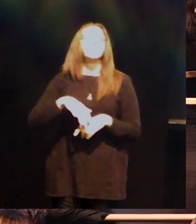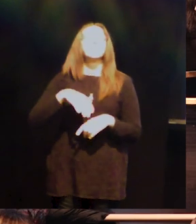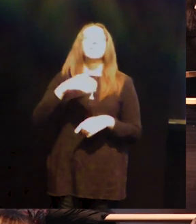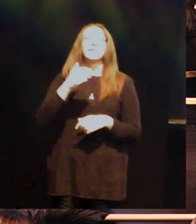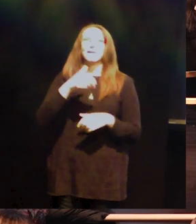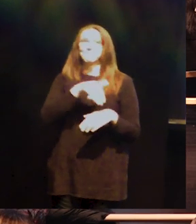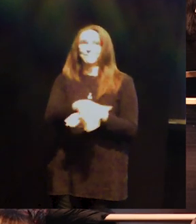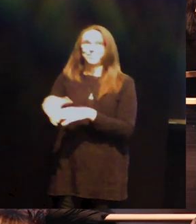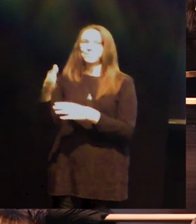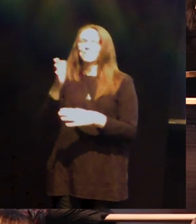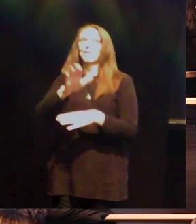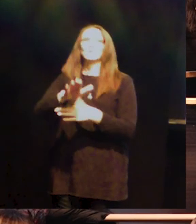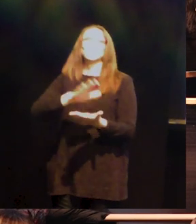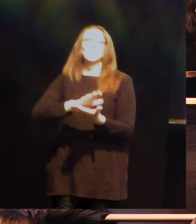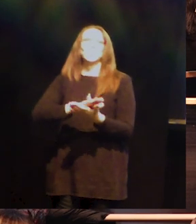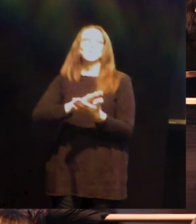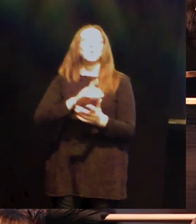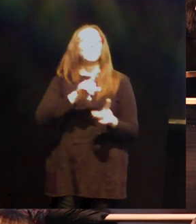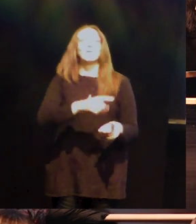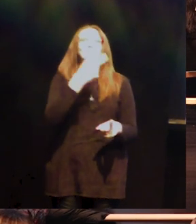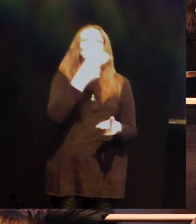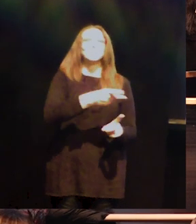my brother and I every other day had to go to Booby and had to go to Papa